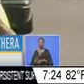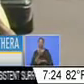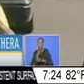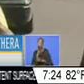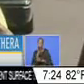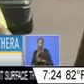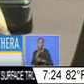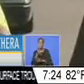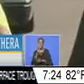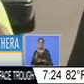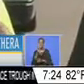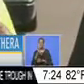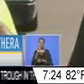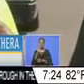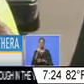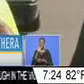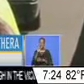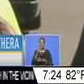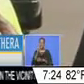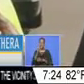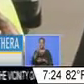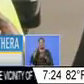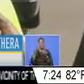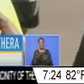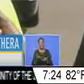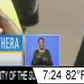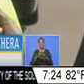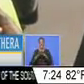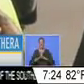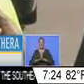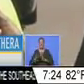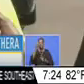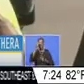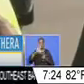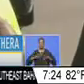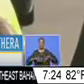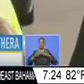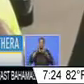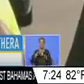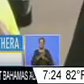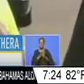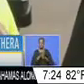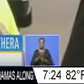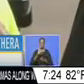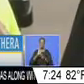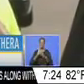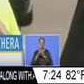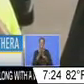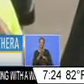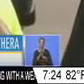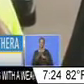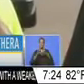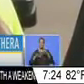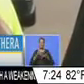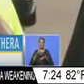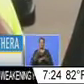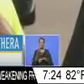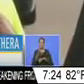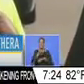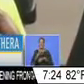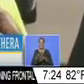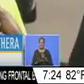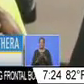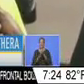now we're asking the minister of youth sports and culture to step up to the plate and help Saudi Lutra with